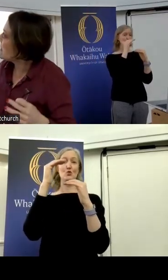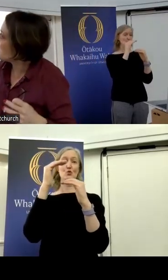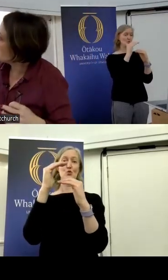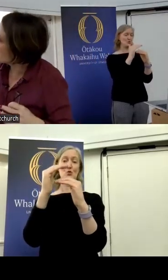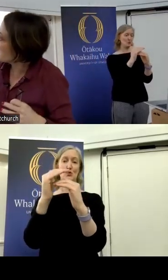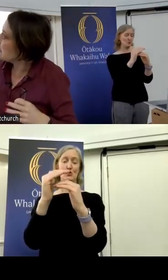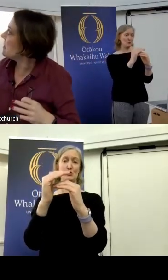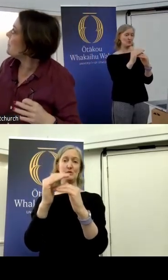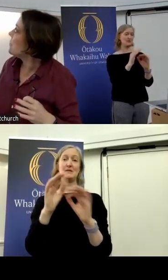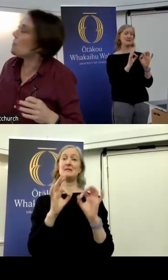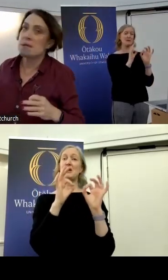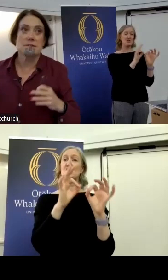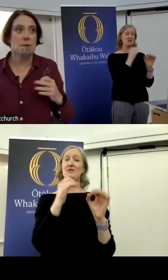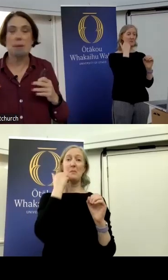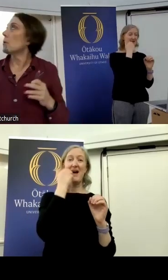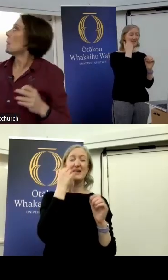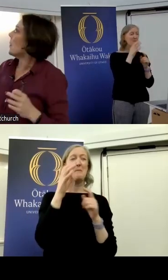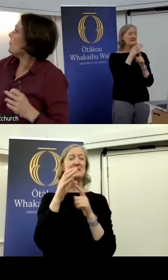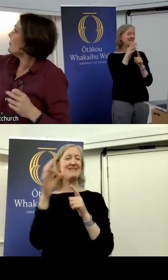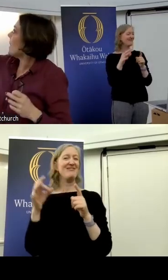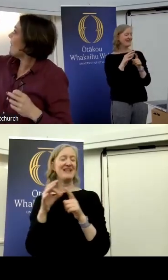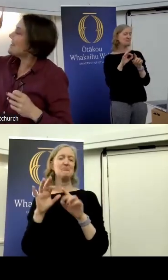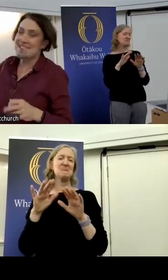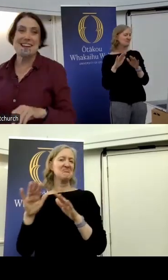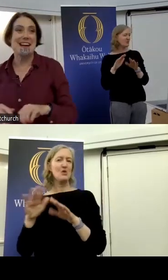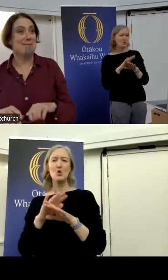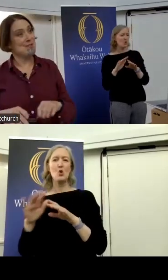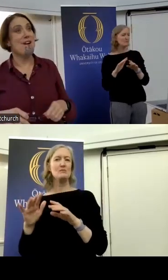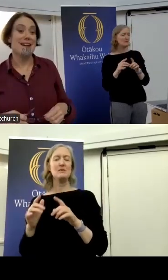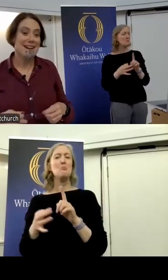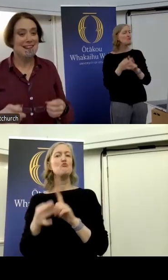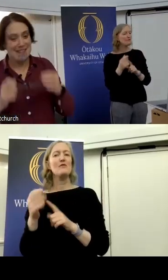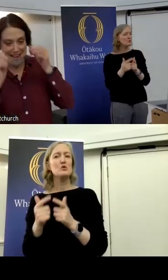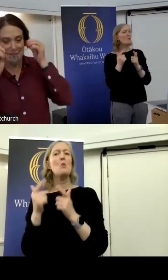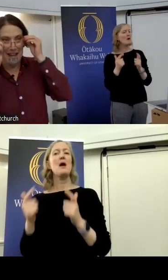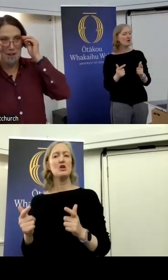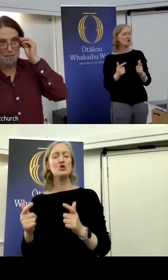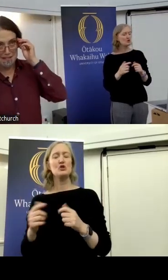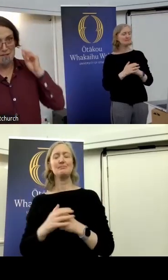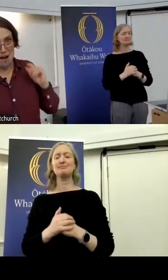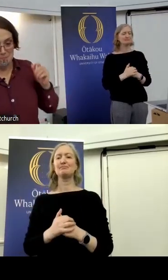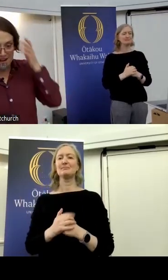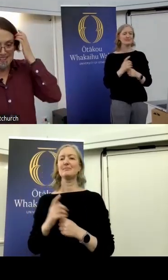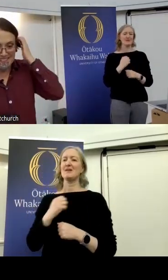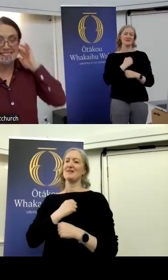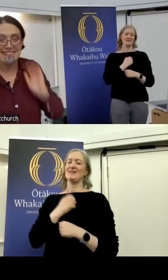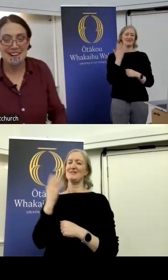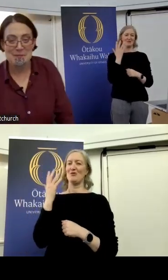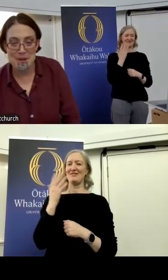little less convincingly for Pacific people. Oh, sorry, the end of that graph is covered up